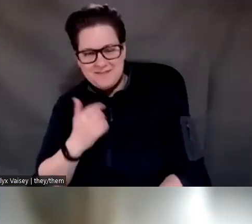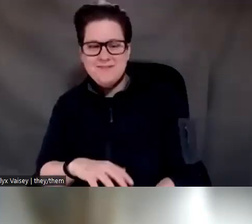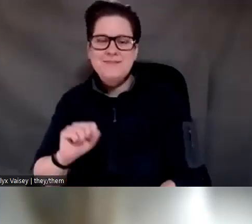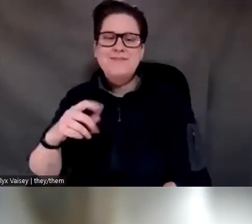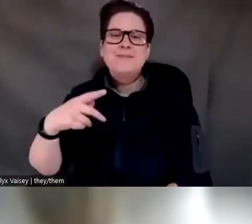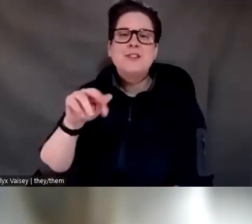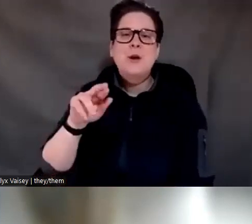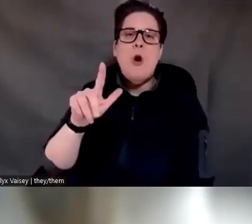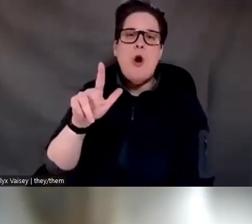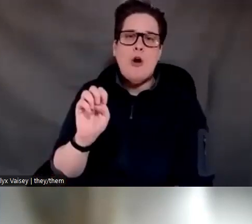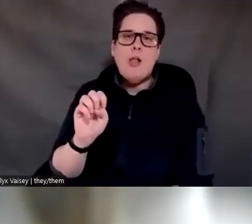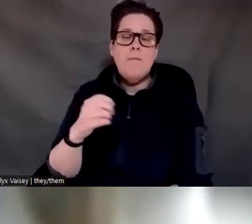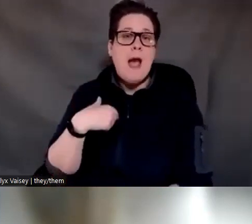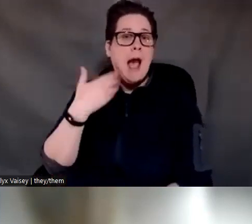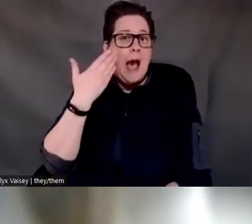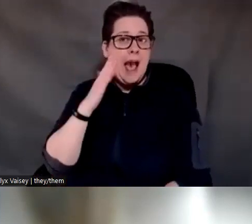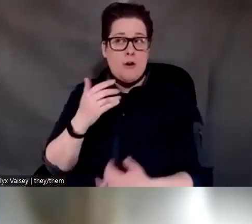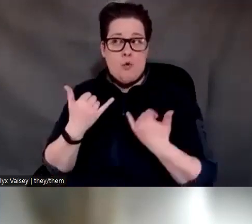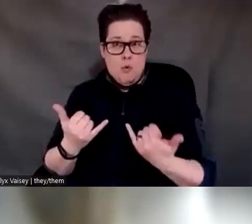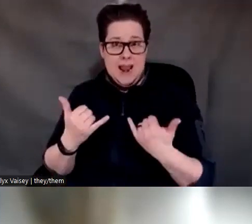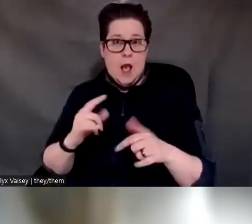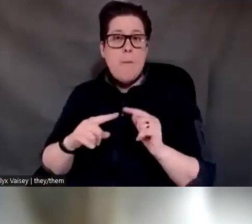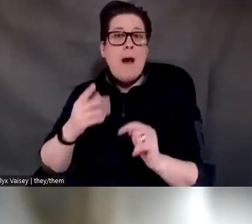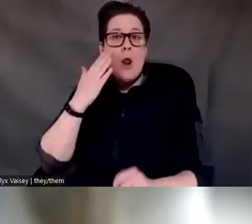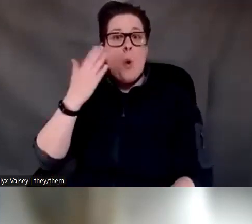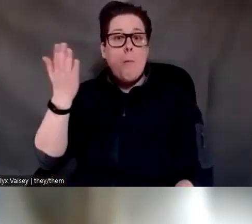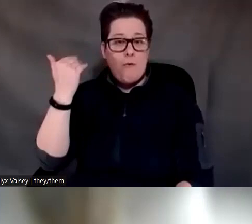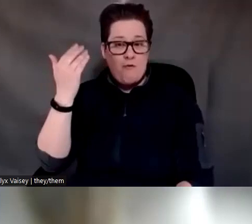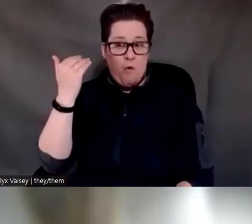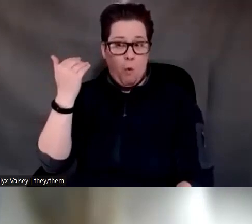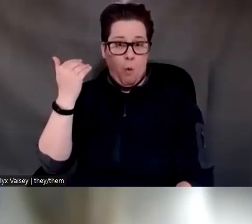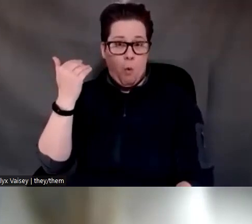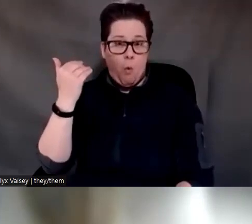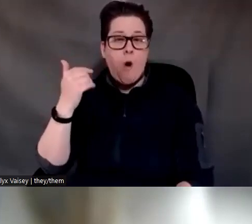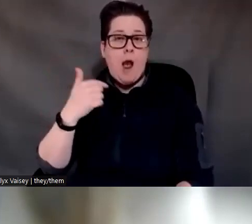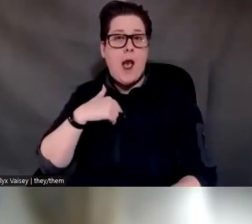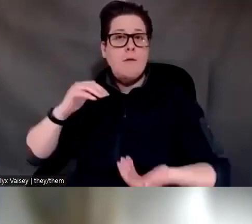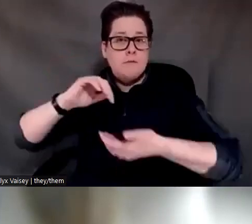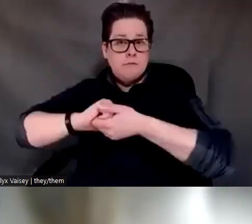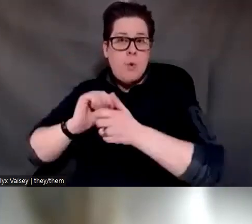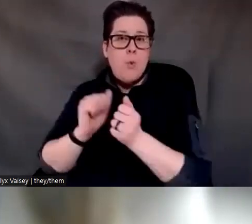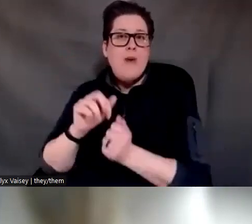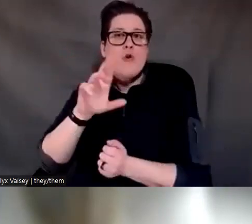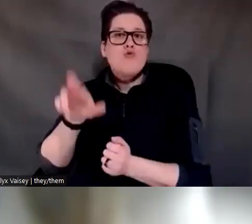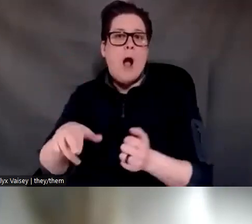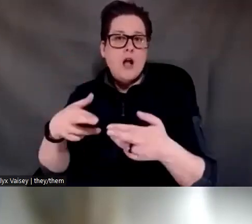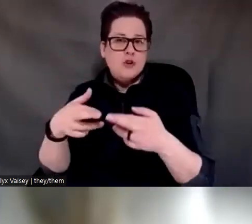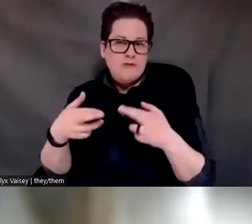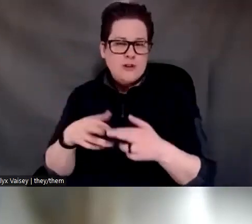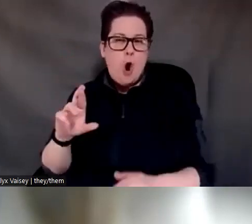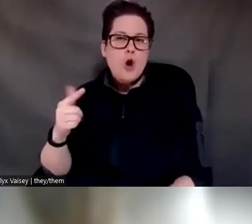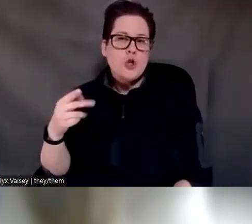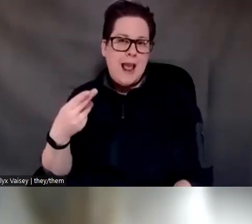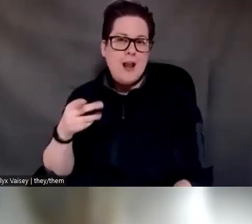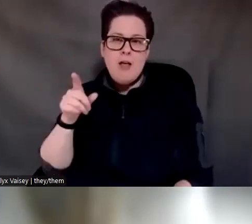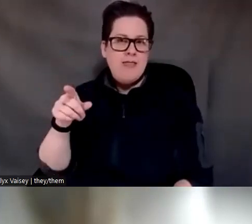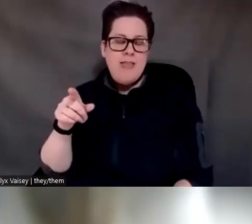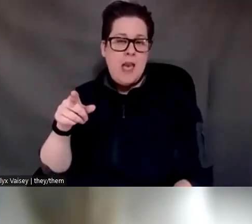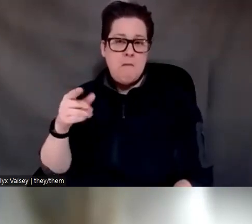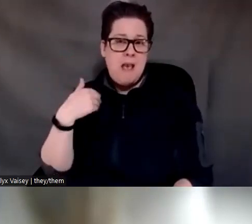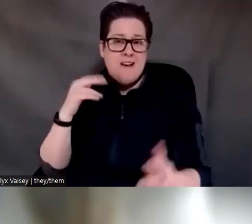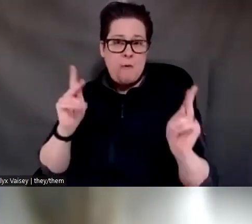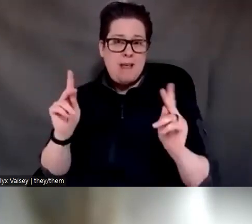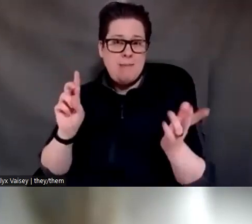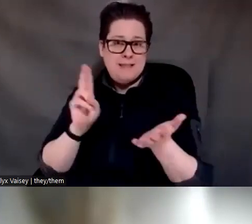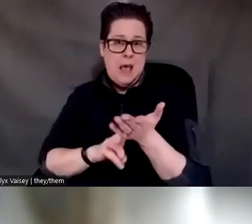So I can't speak for currently, but in the past, when I have partnered with Rochester Regional, they would just have people sign up for